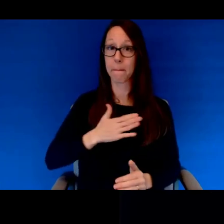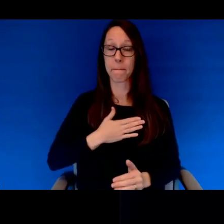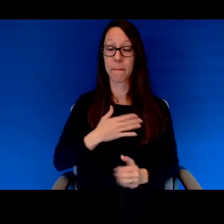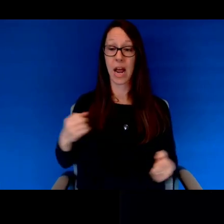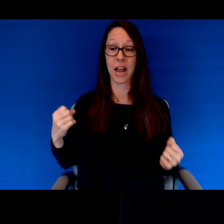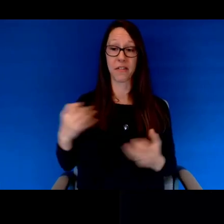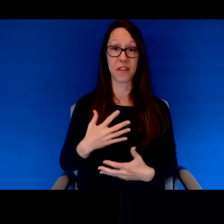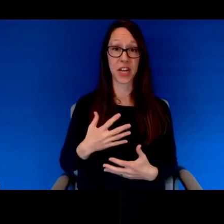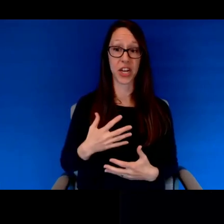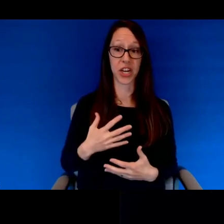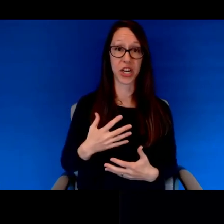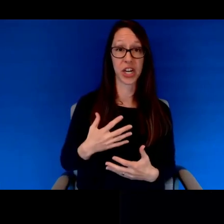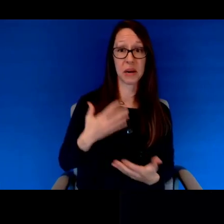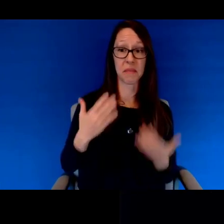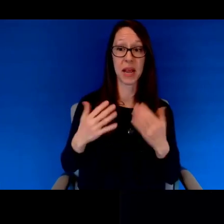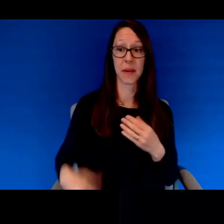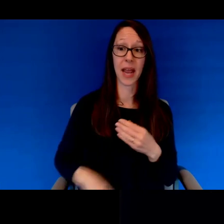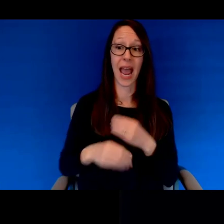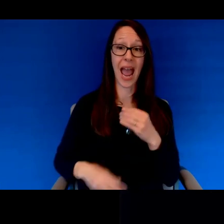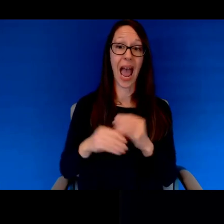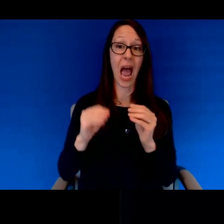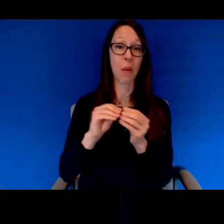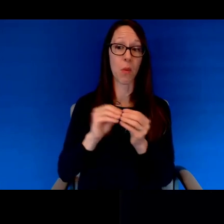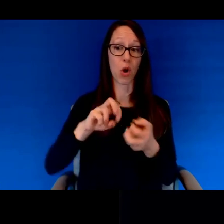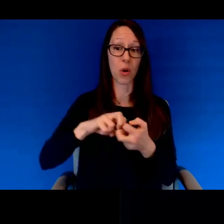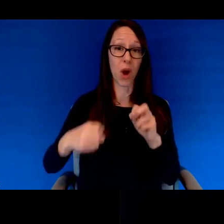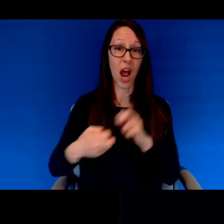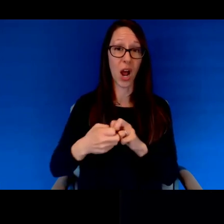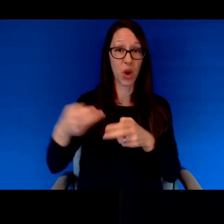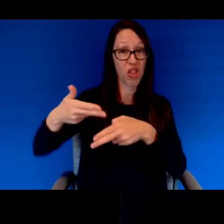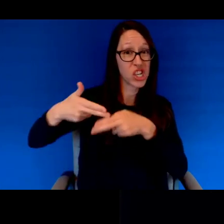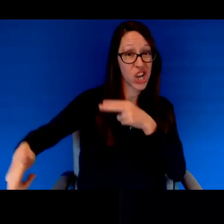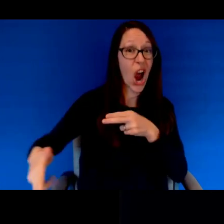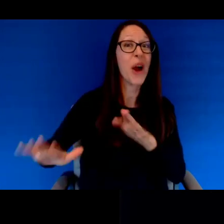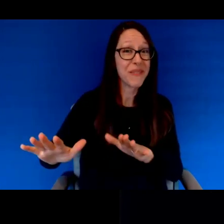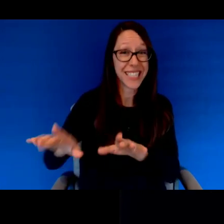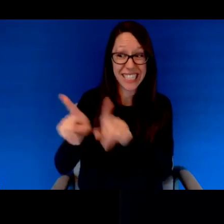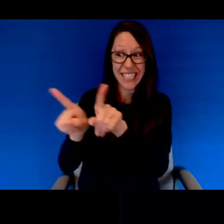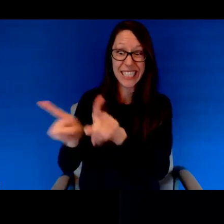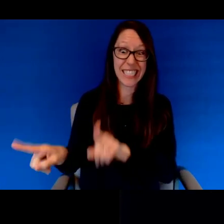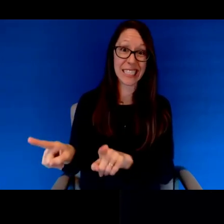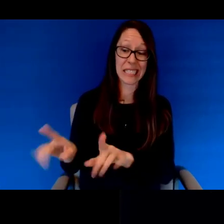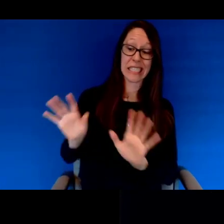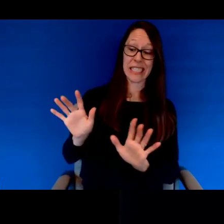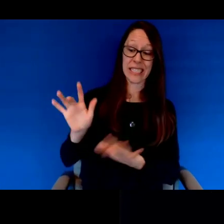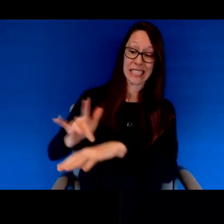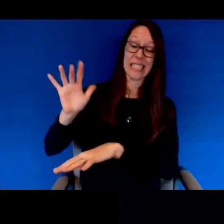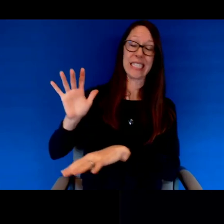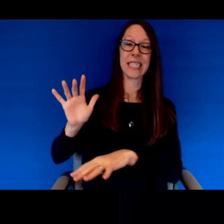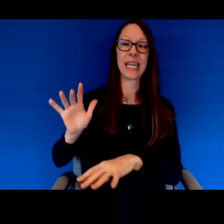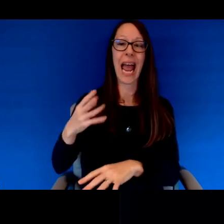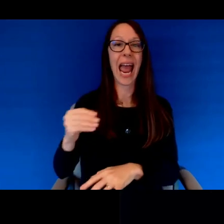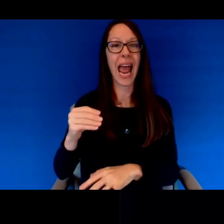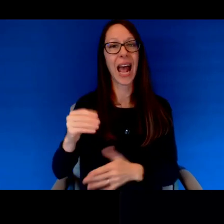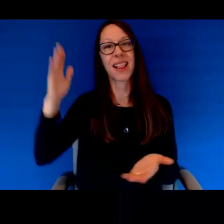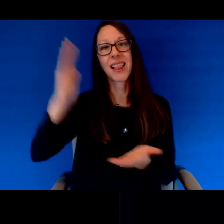that we might be adding more problems with the sharpness and we might not be able to get as much yield to eat. Yeah, they might